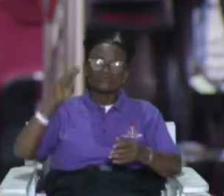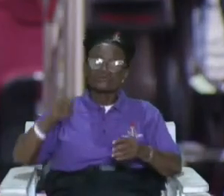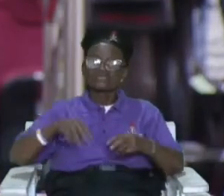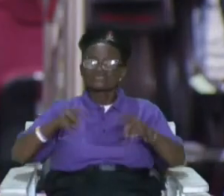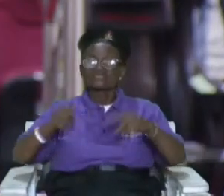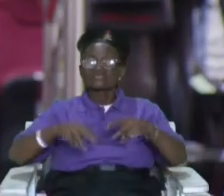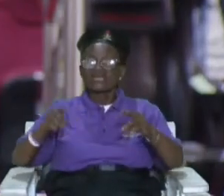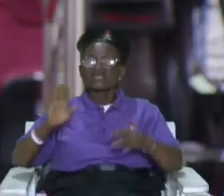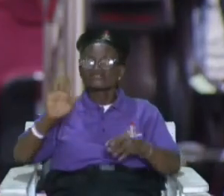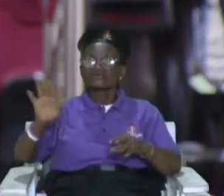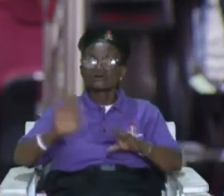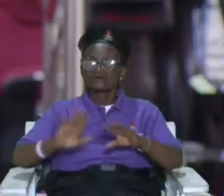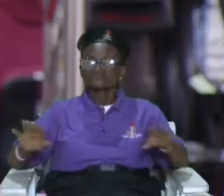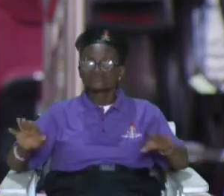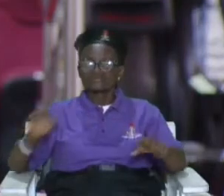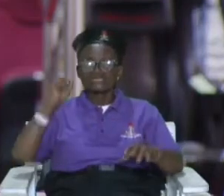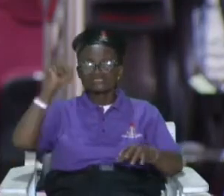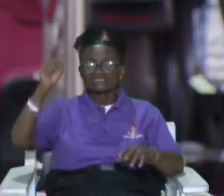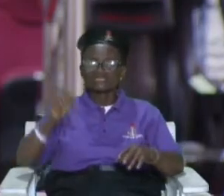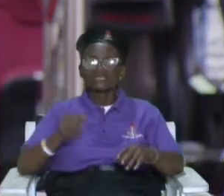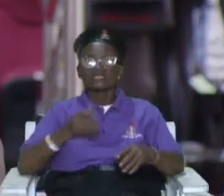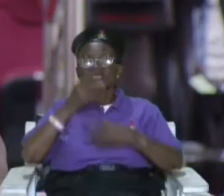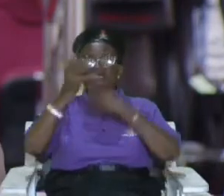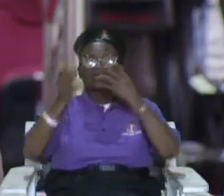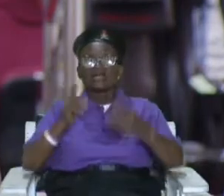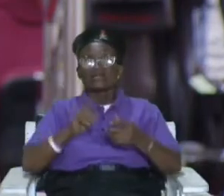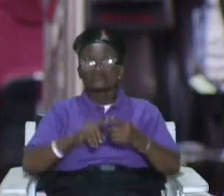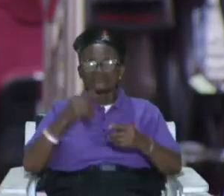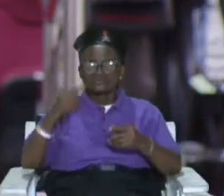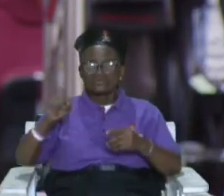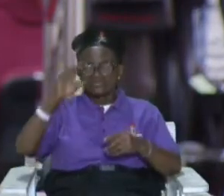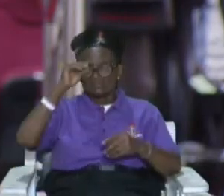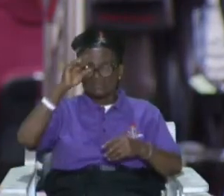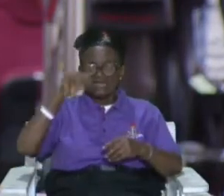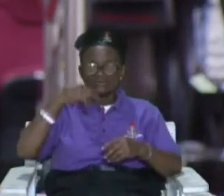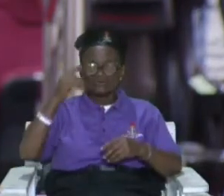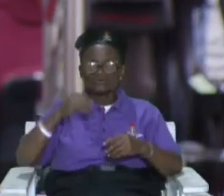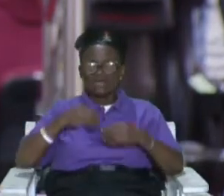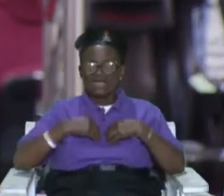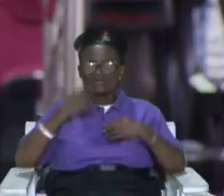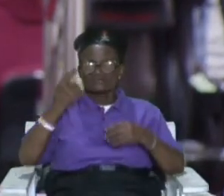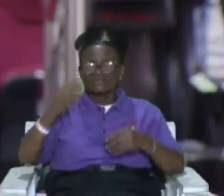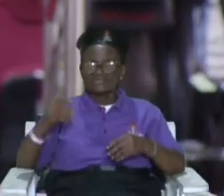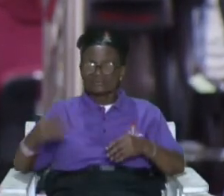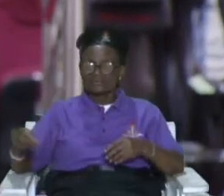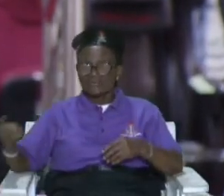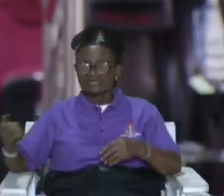She cried to the man who had the mantle, Elisha.